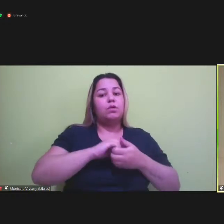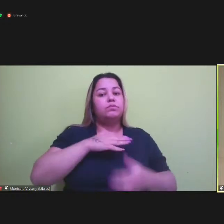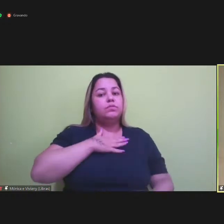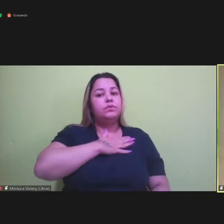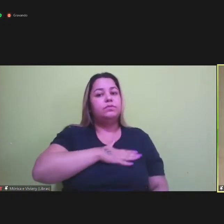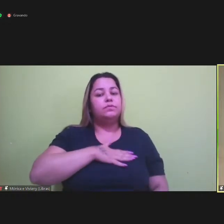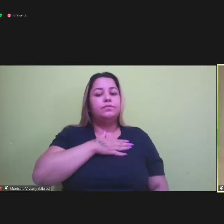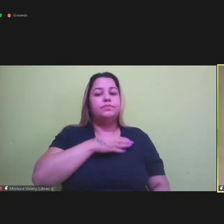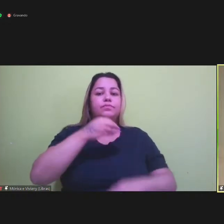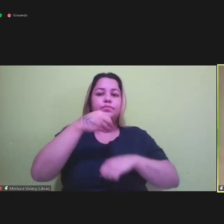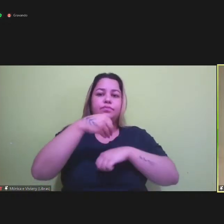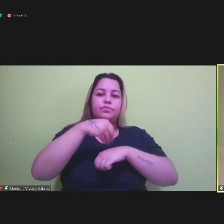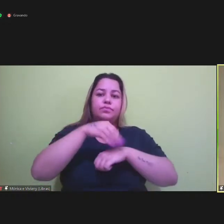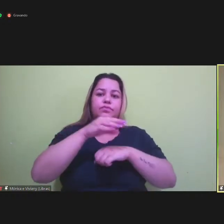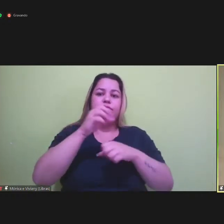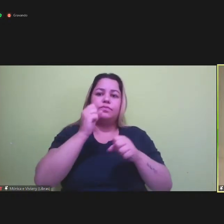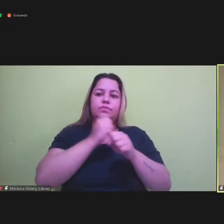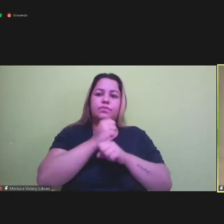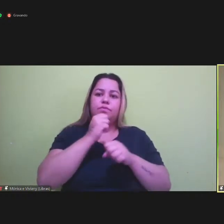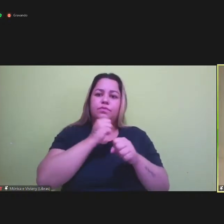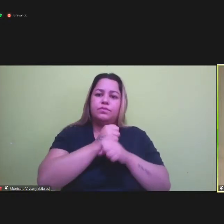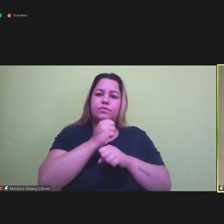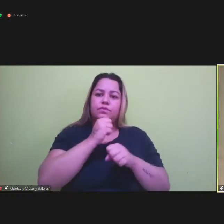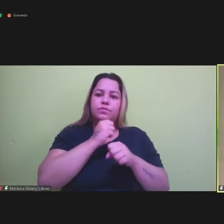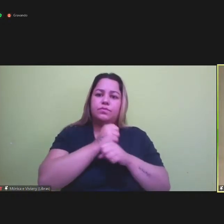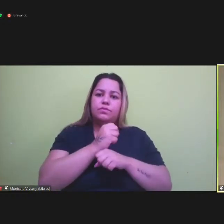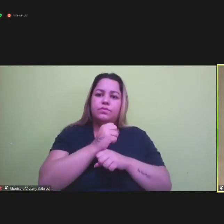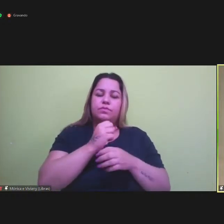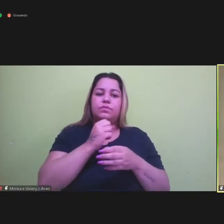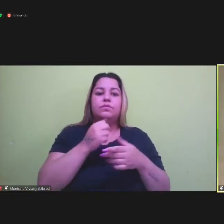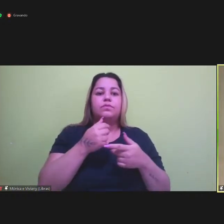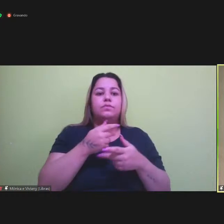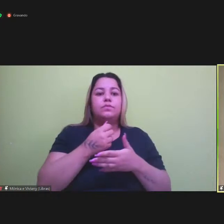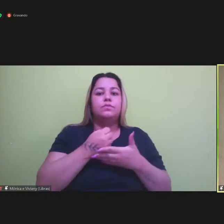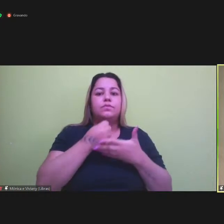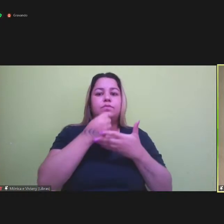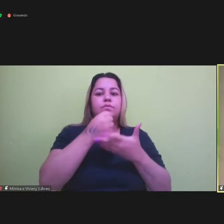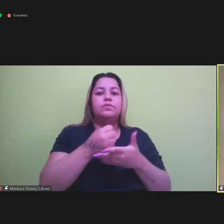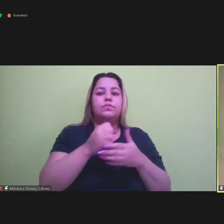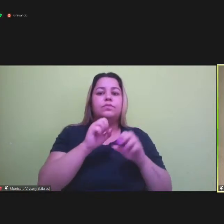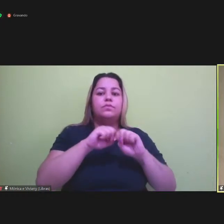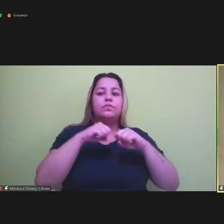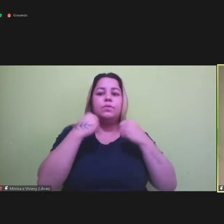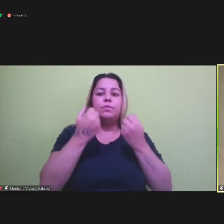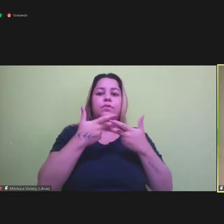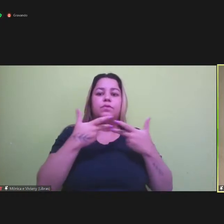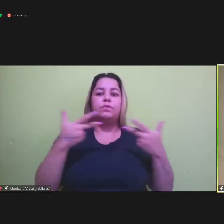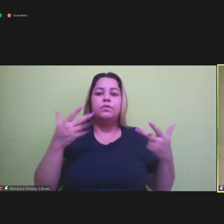with great satisfaction we are going to share the collective construction and the delivery of this second